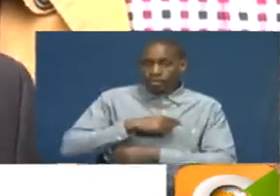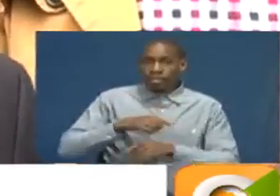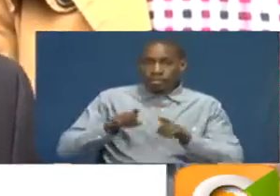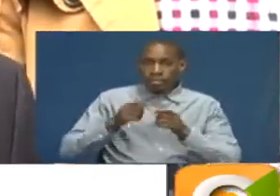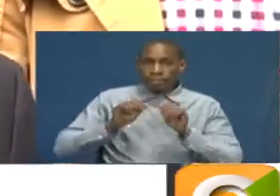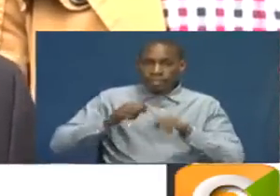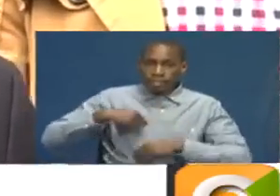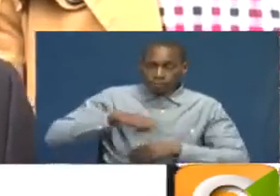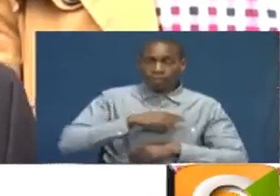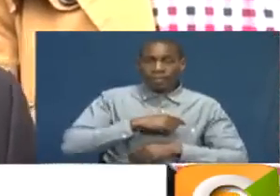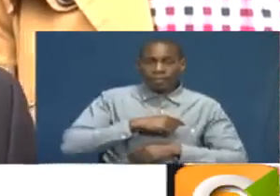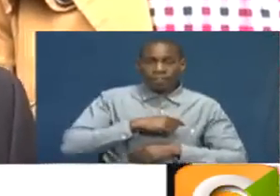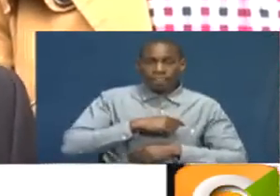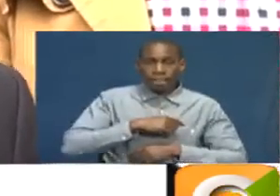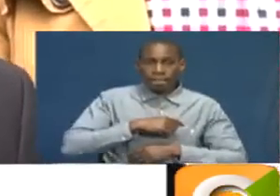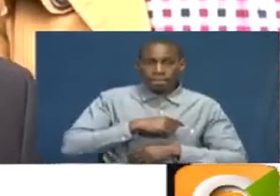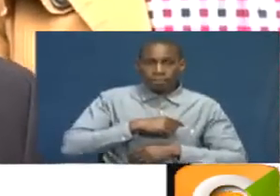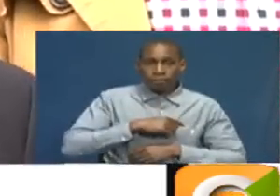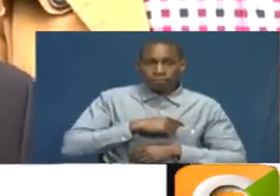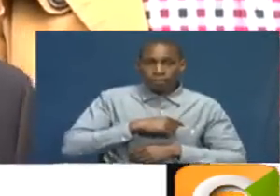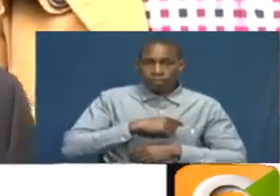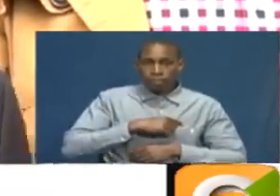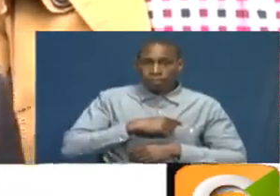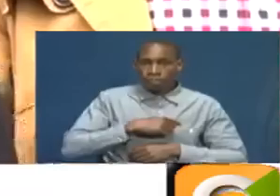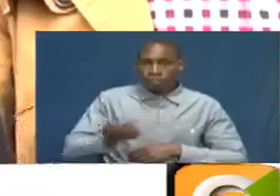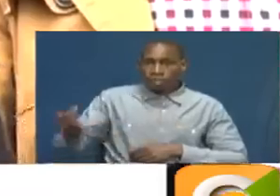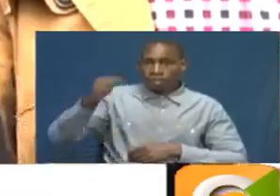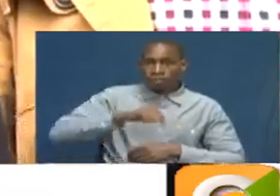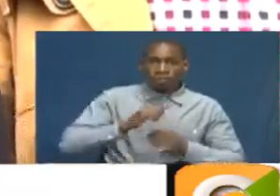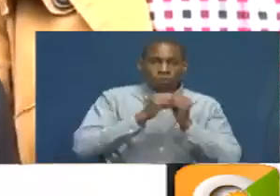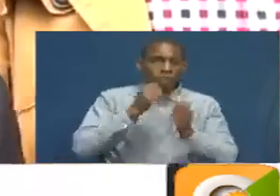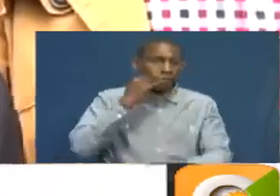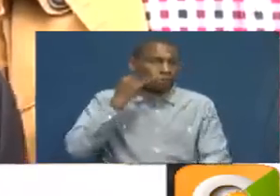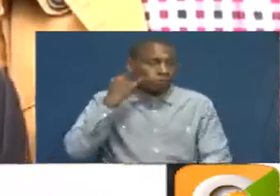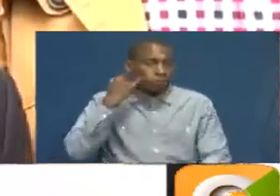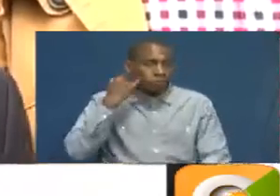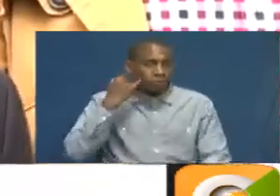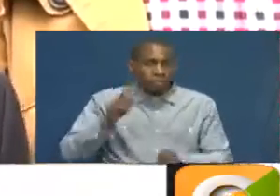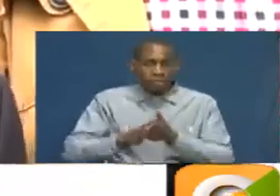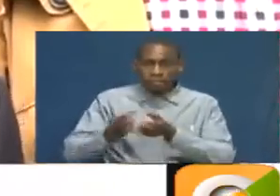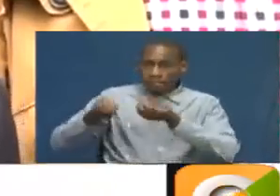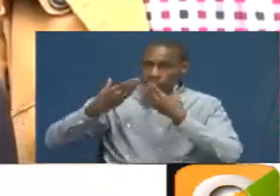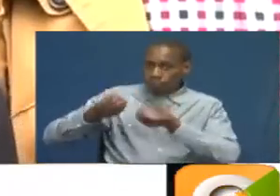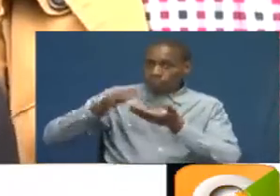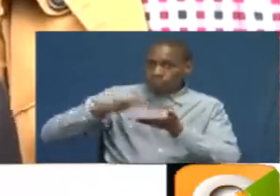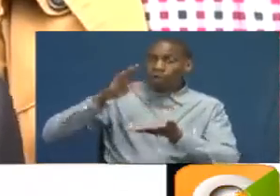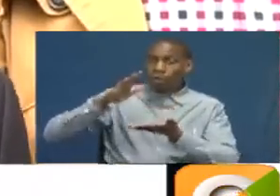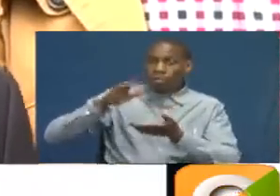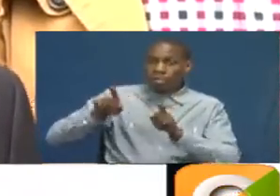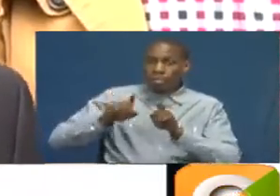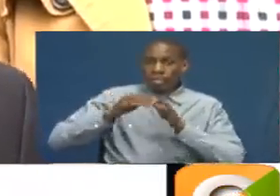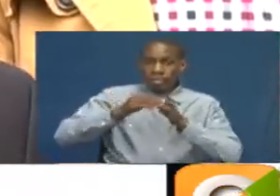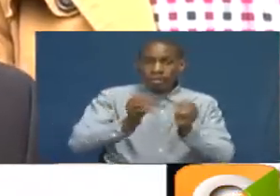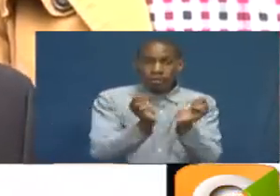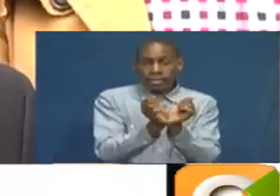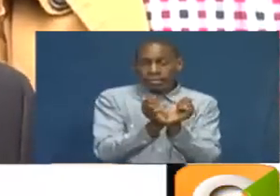which enabled us to come with him to Nakuru, and he further gave us information that led to the